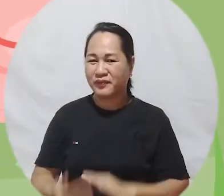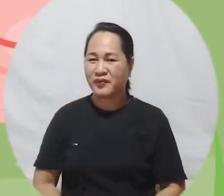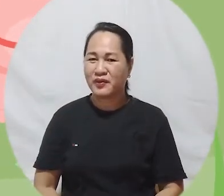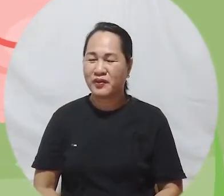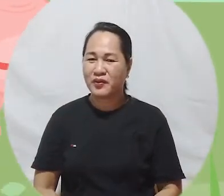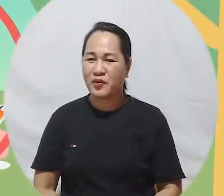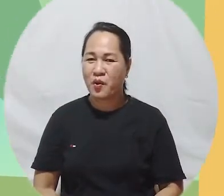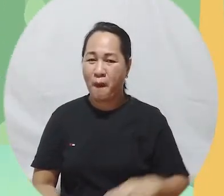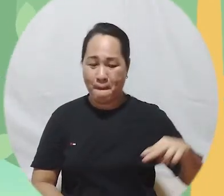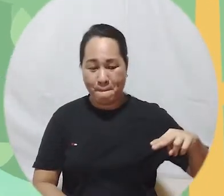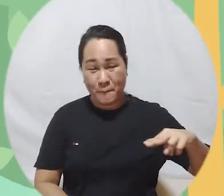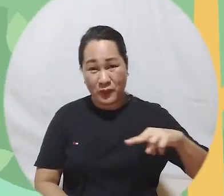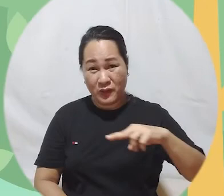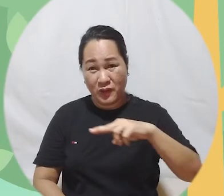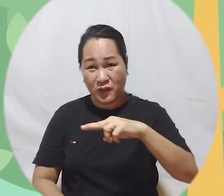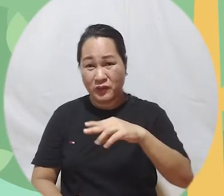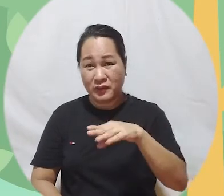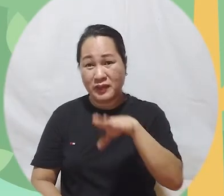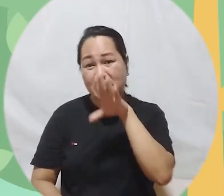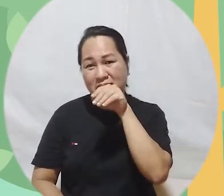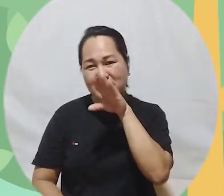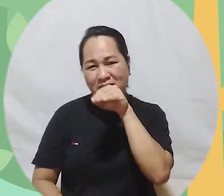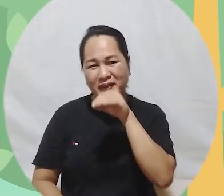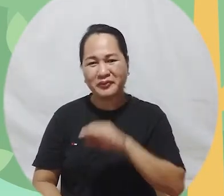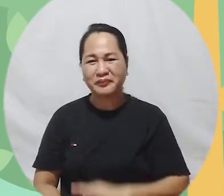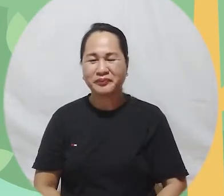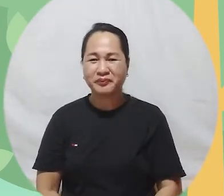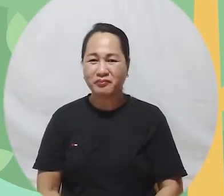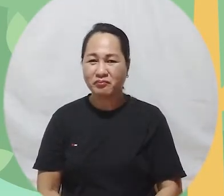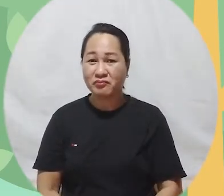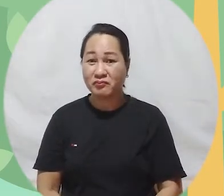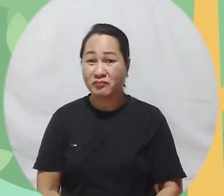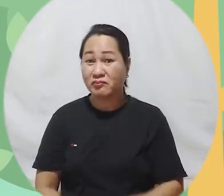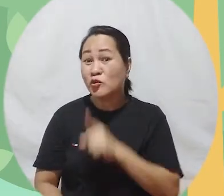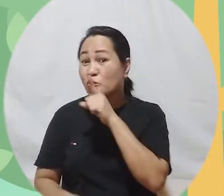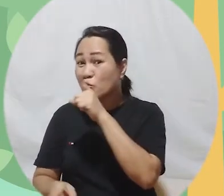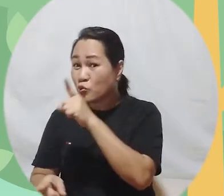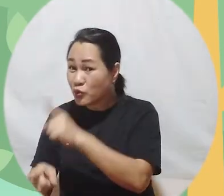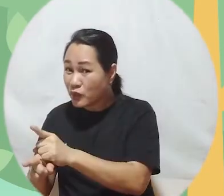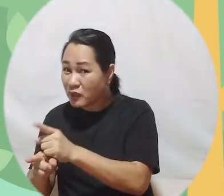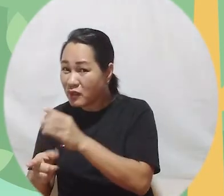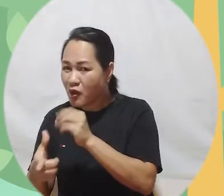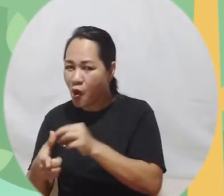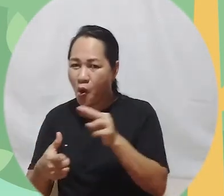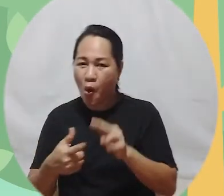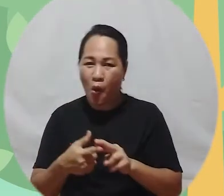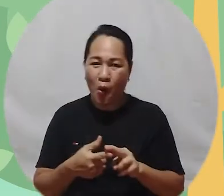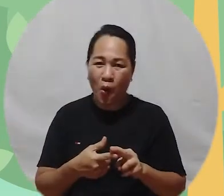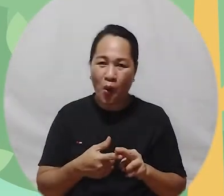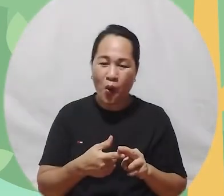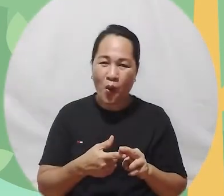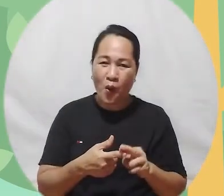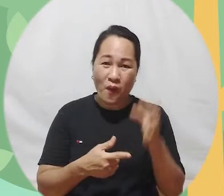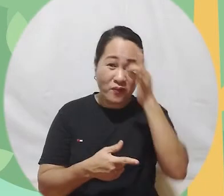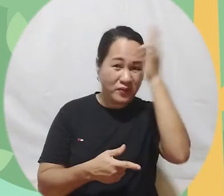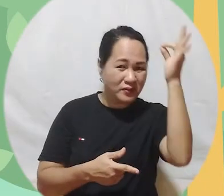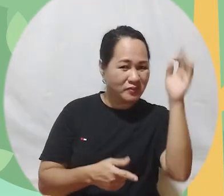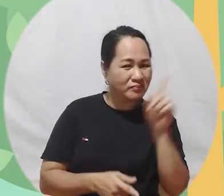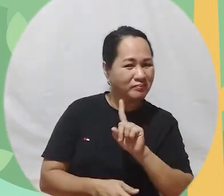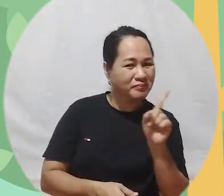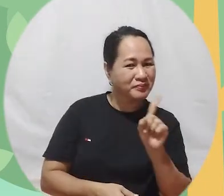animal, we have a floating duckling. Is this real or made up?